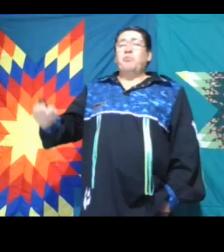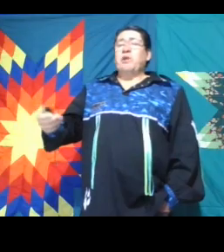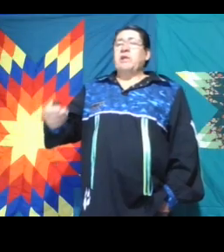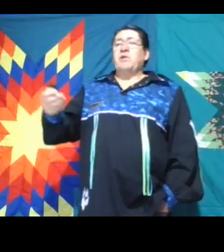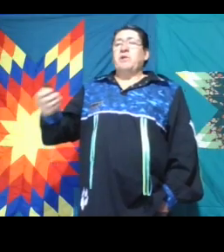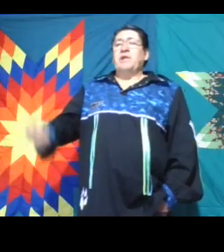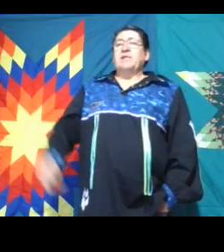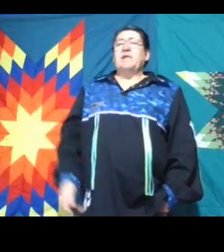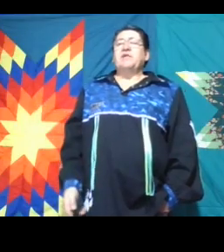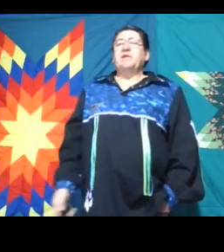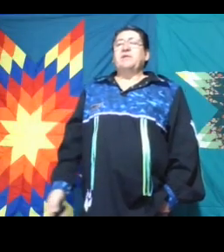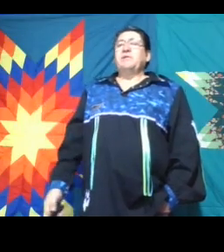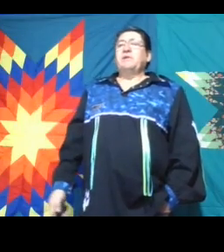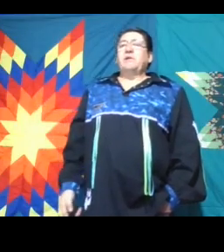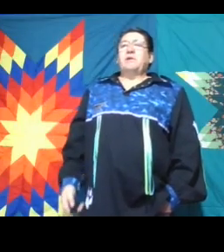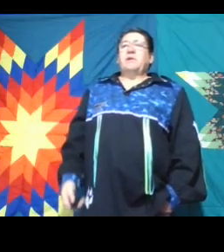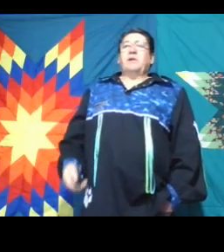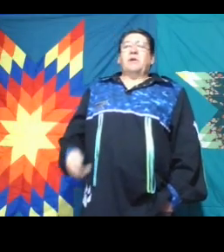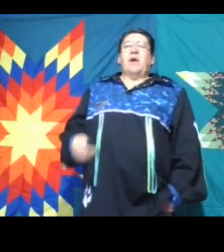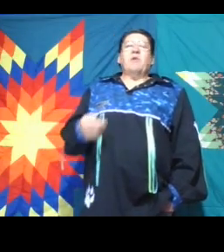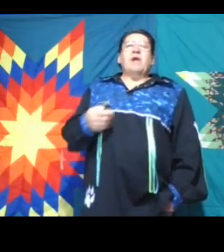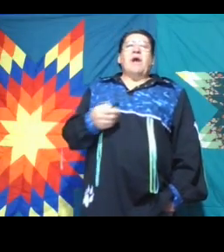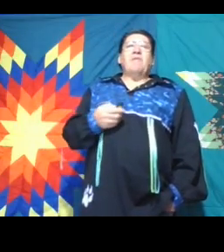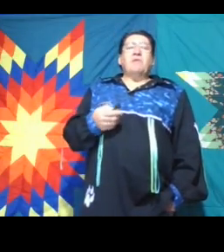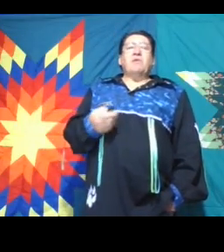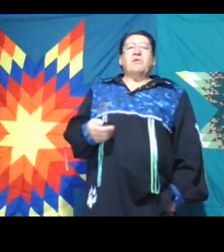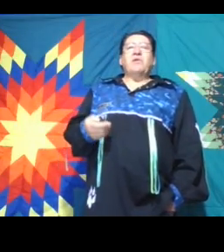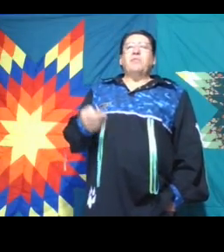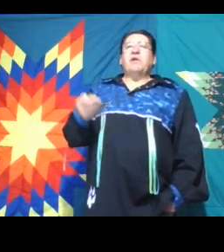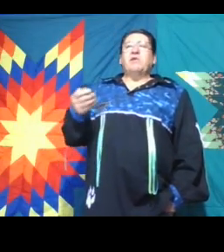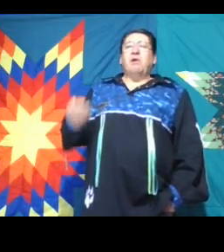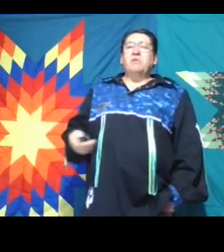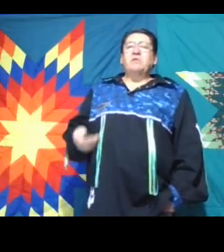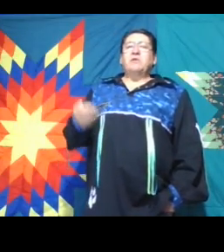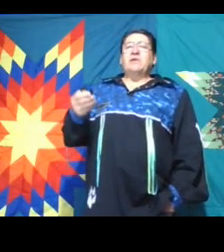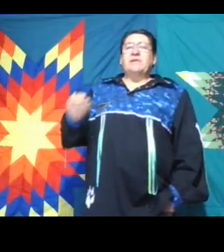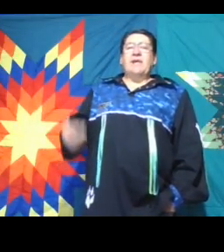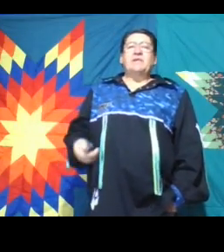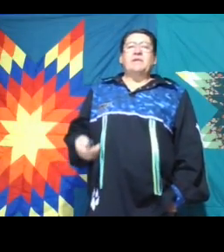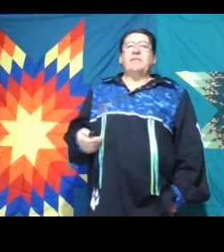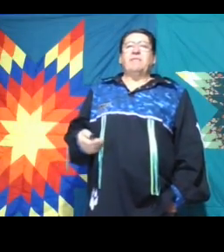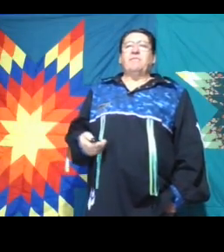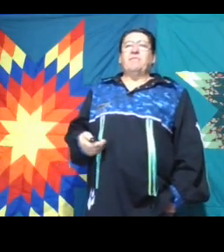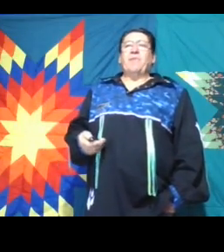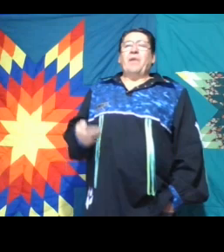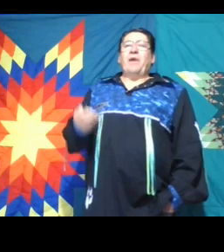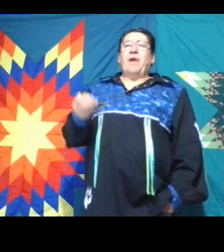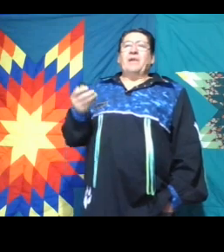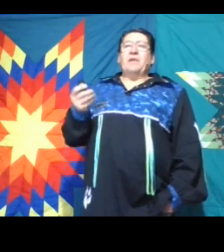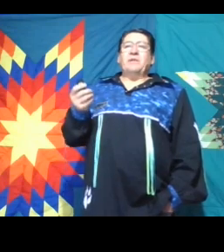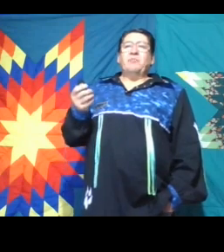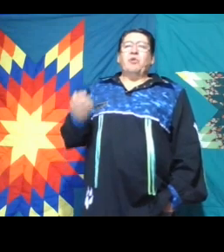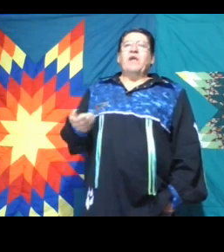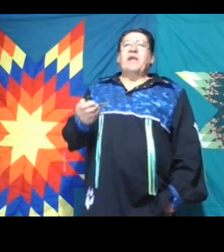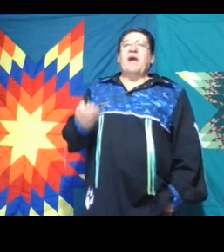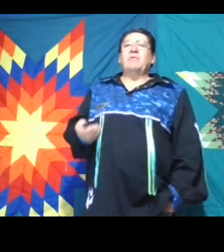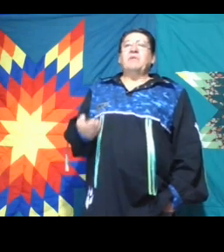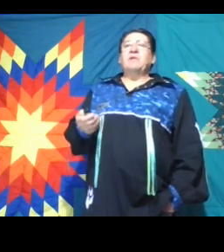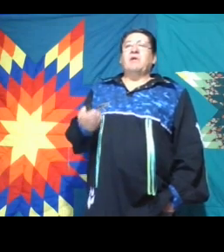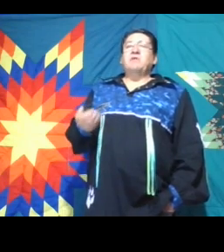the company, the organization. And we have to learn to be culturally sensitive and